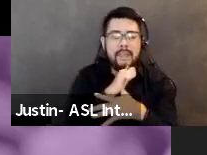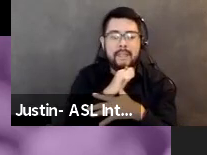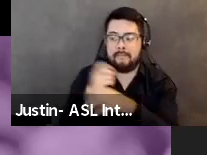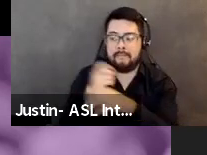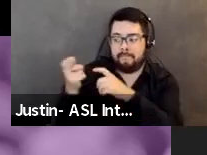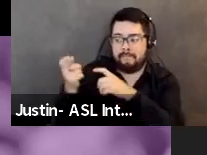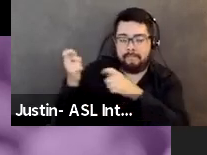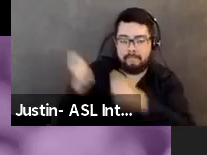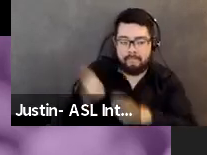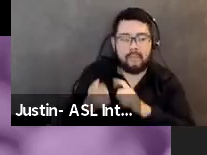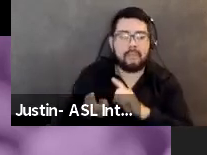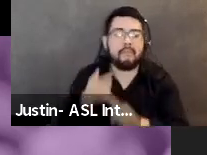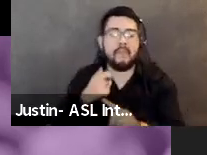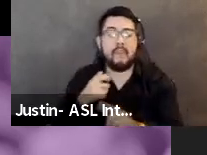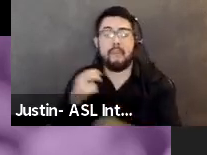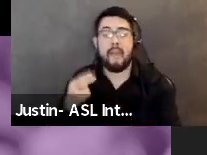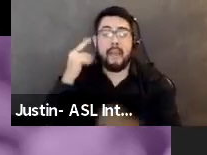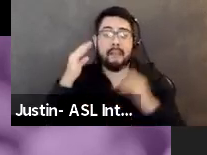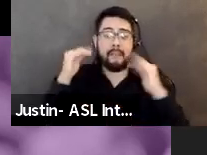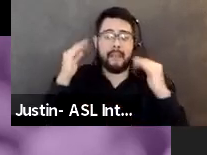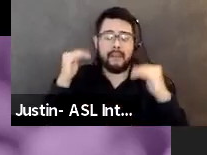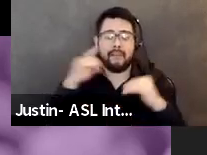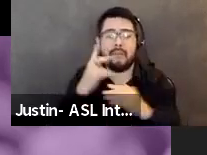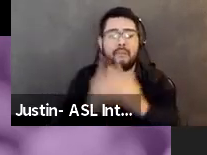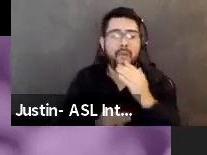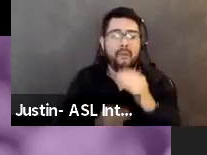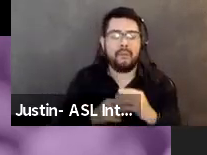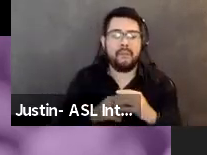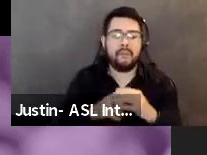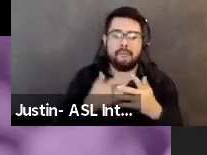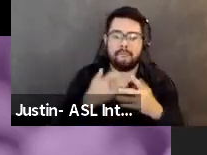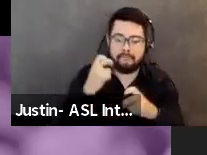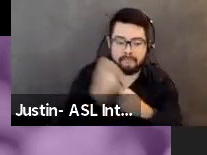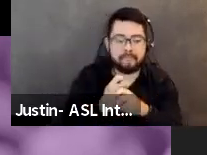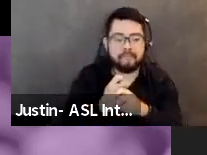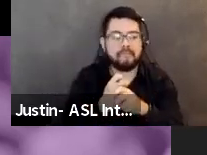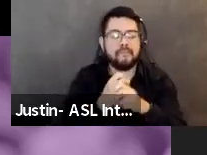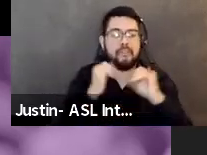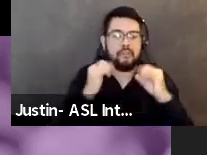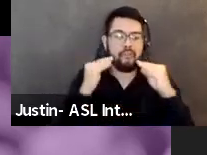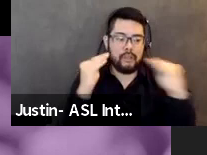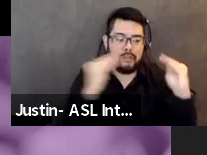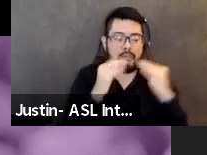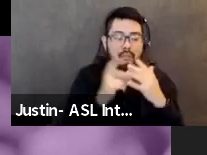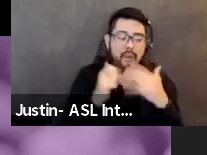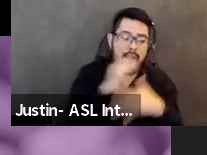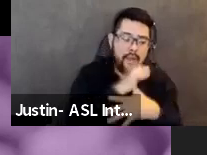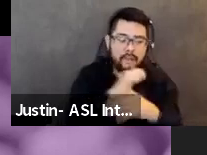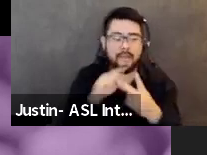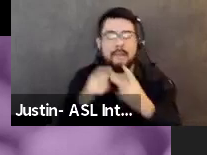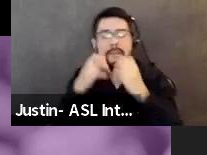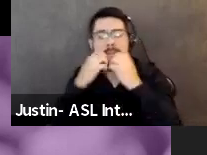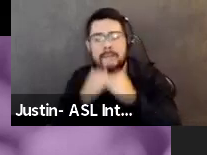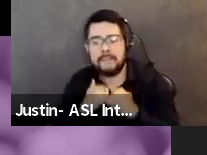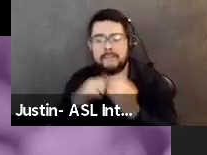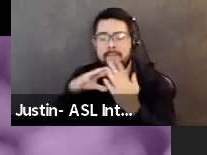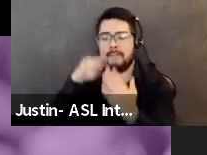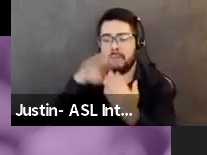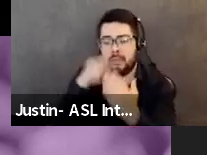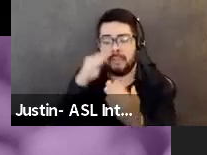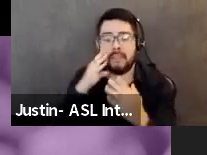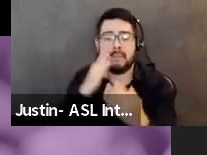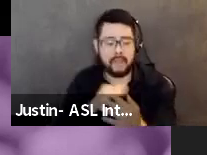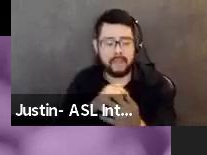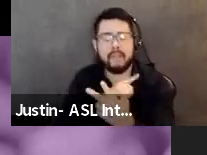for all students both rigorous instructional priorities meaningful learning experiences and accelerating learning but also